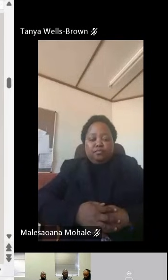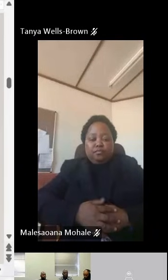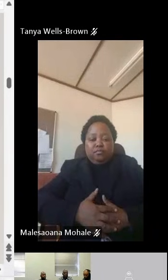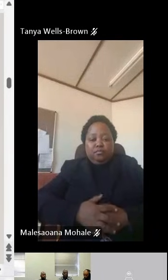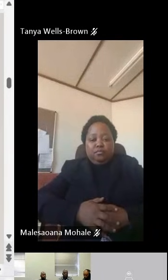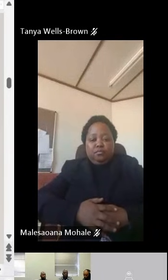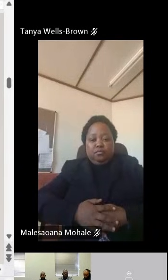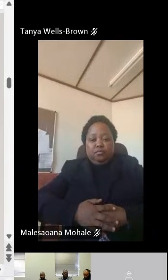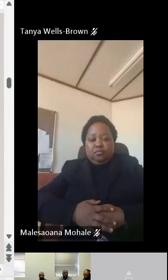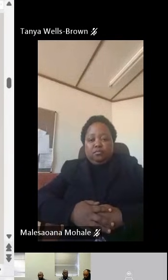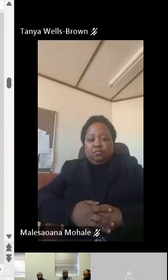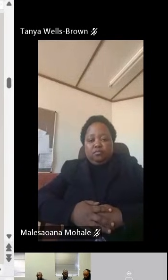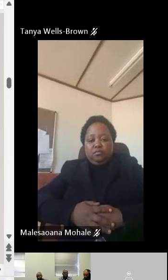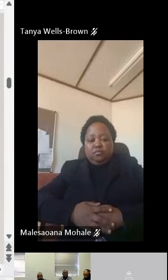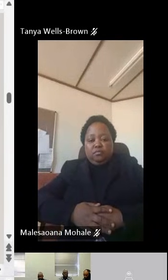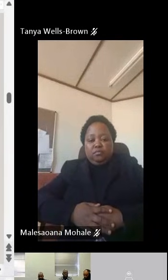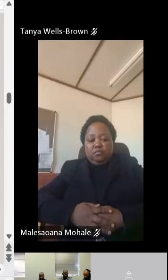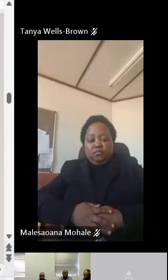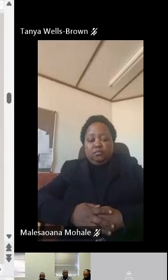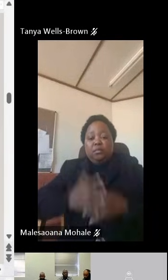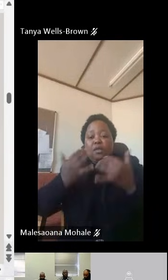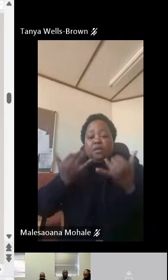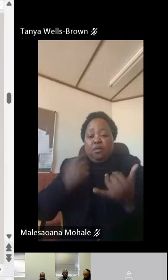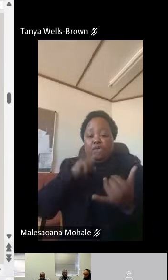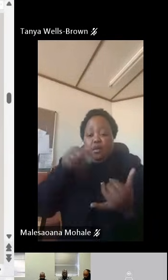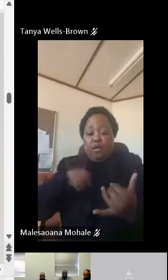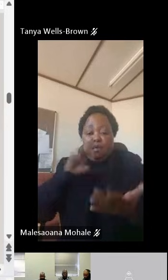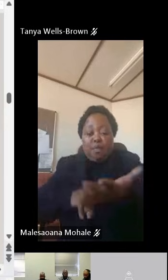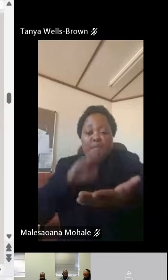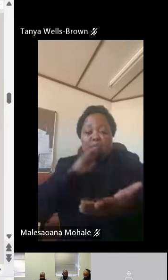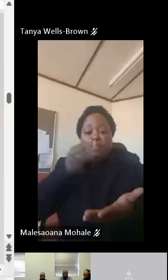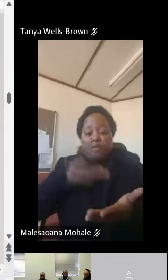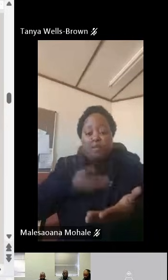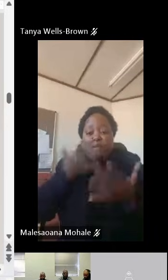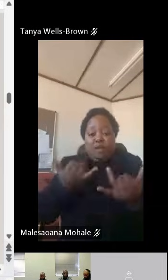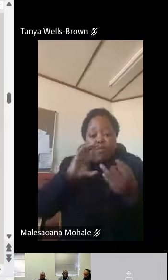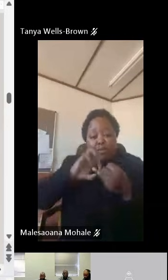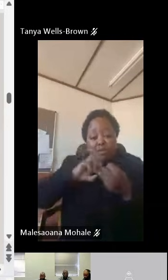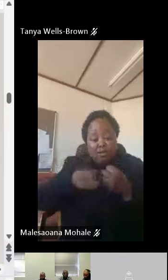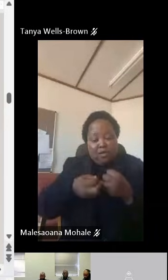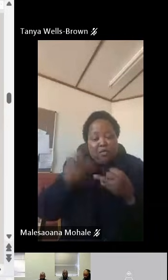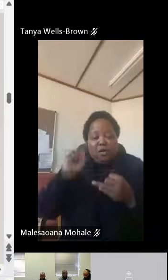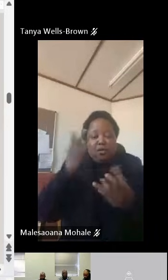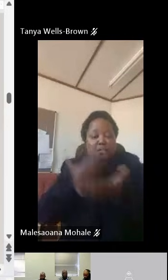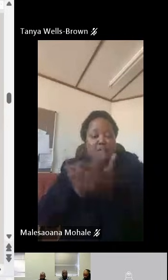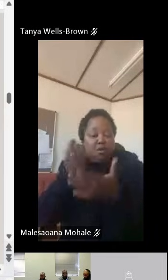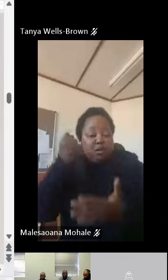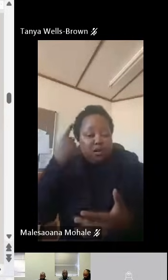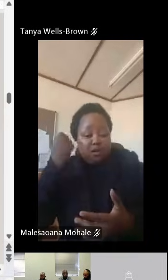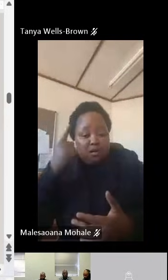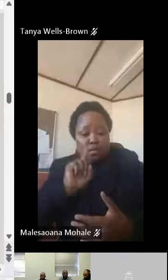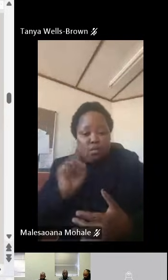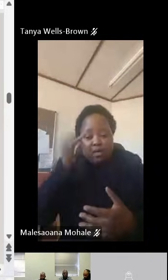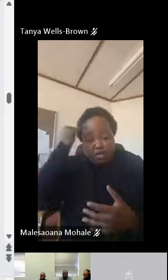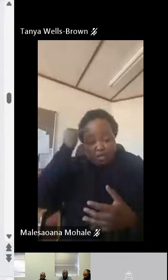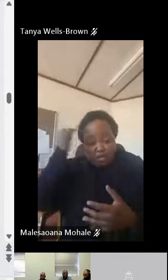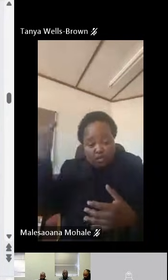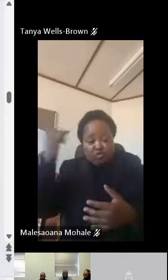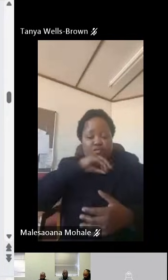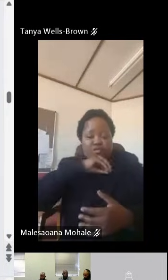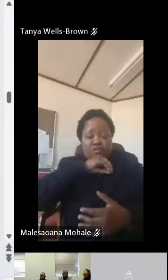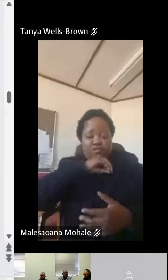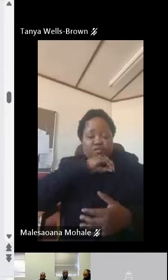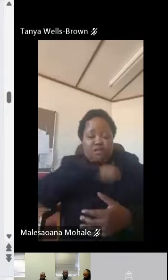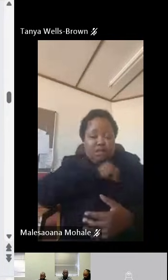So for us, as we try to understand issues of gender and disability